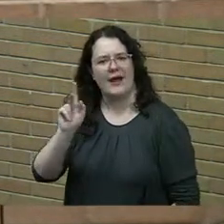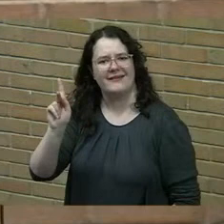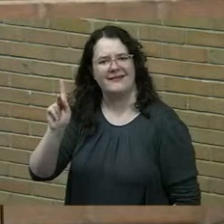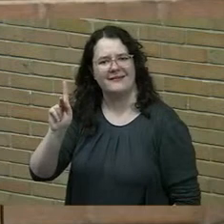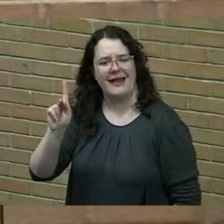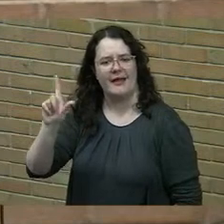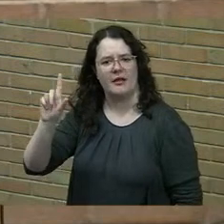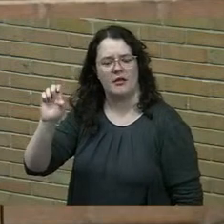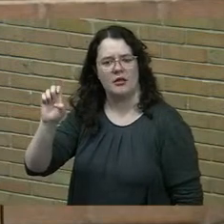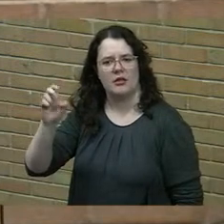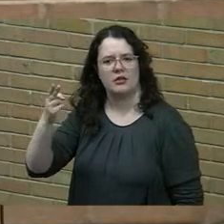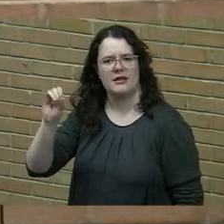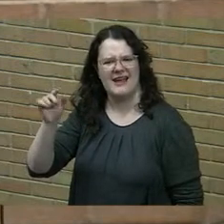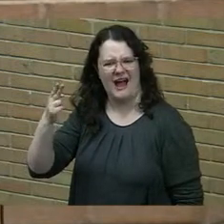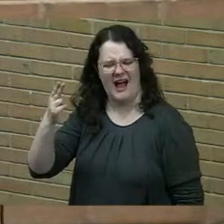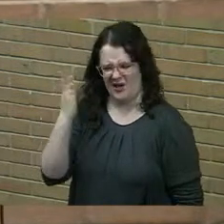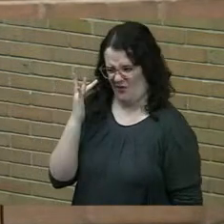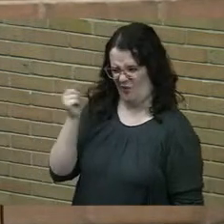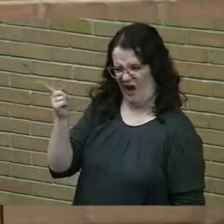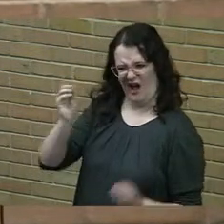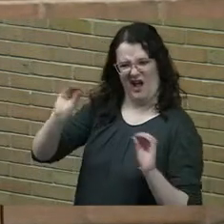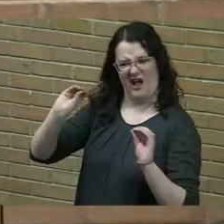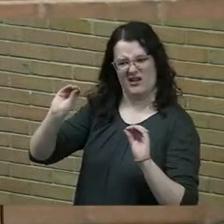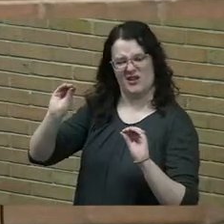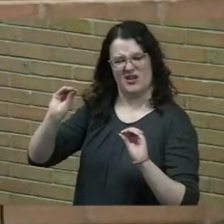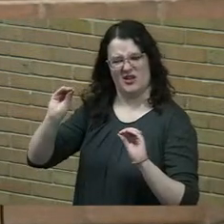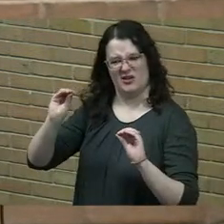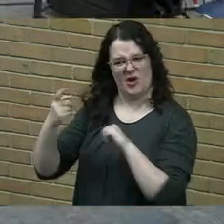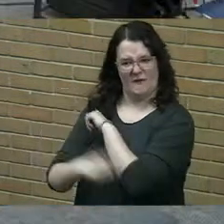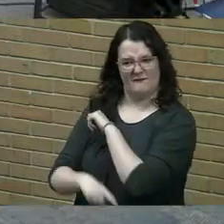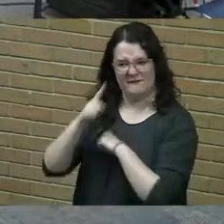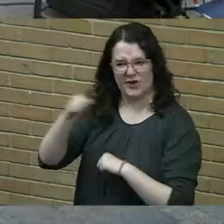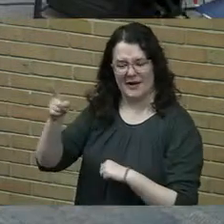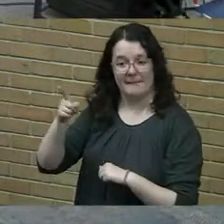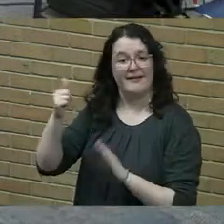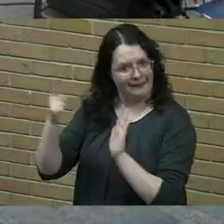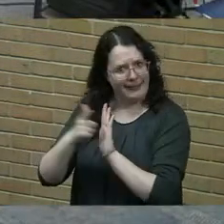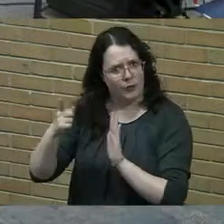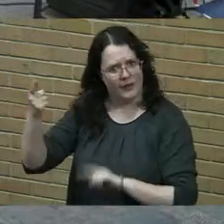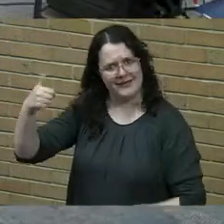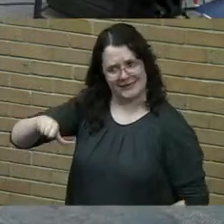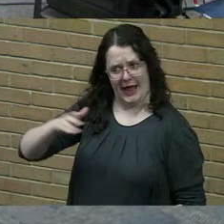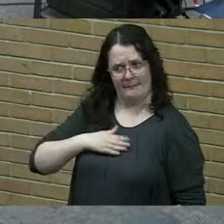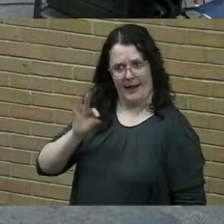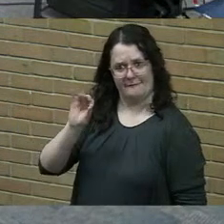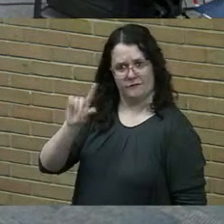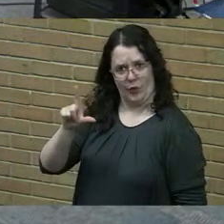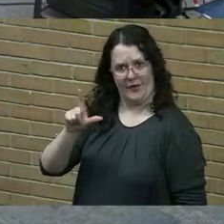consequence to him for illegally denying my FOIL request?